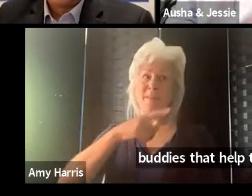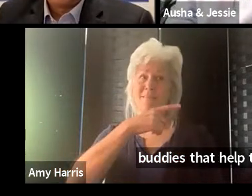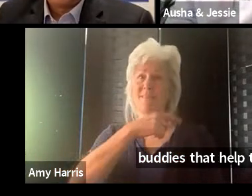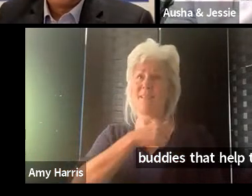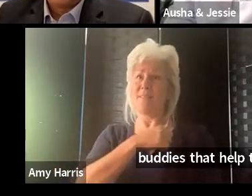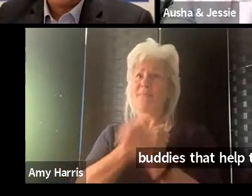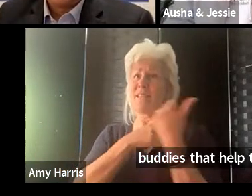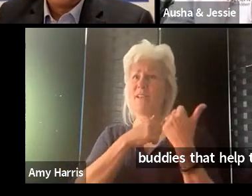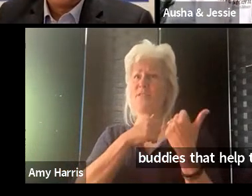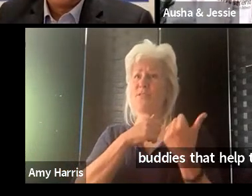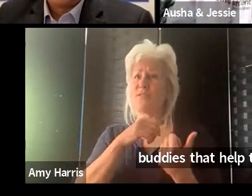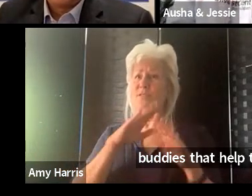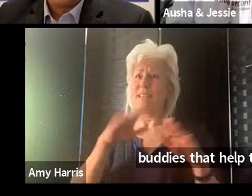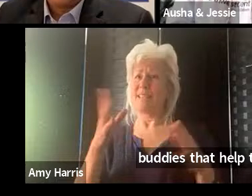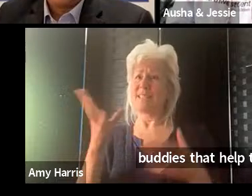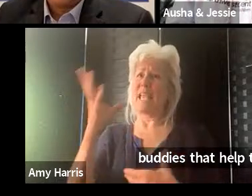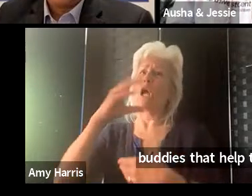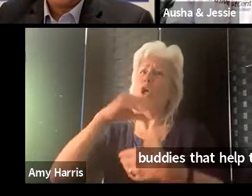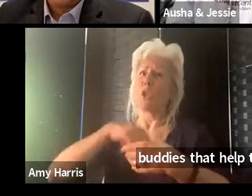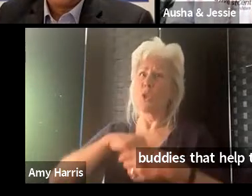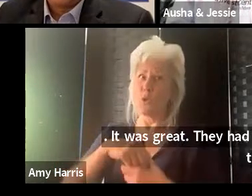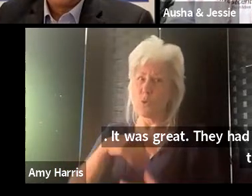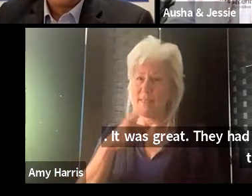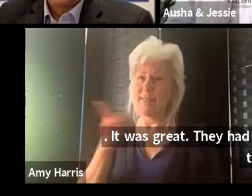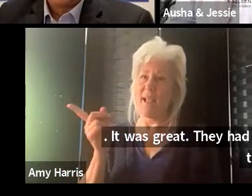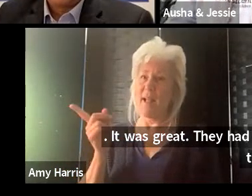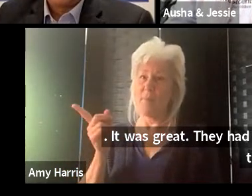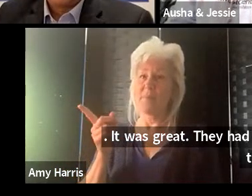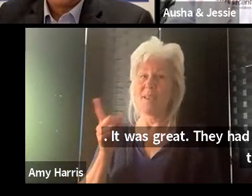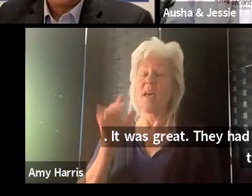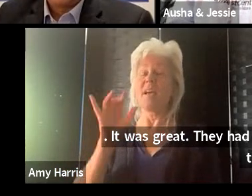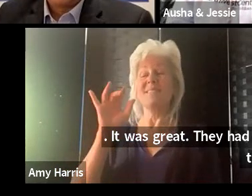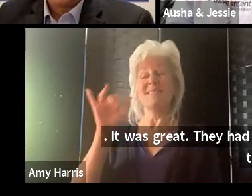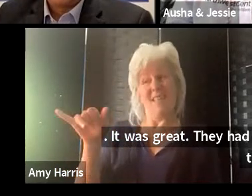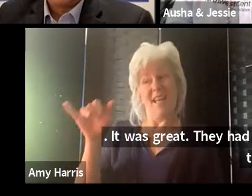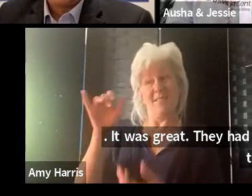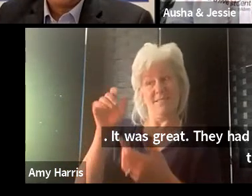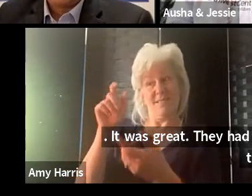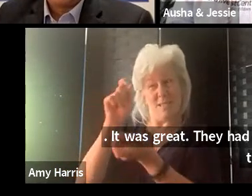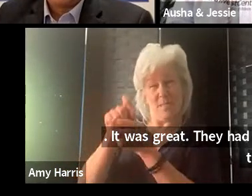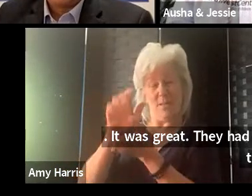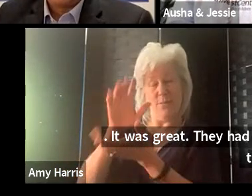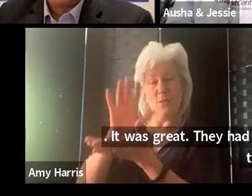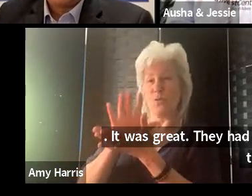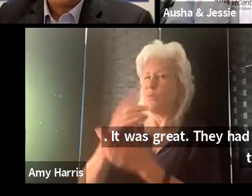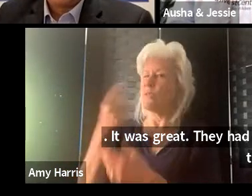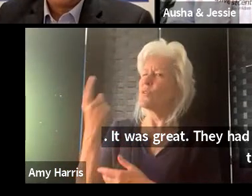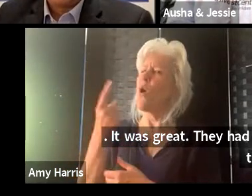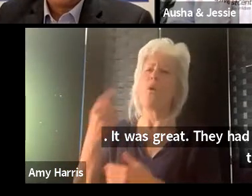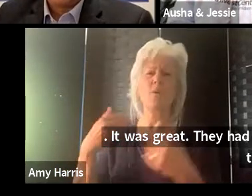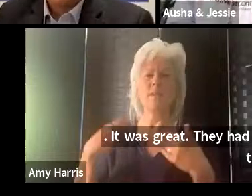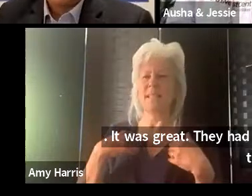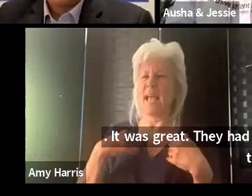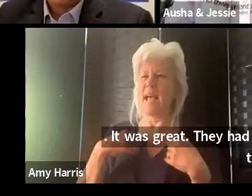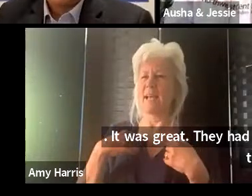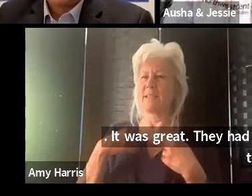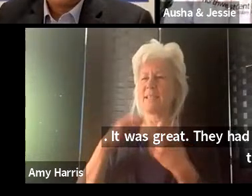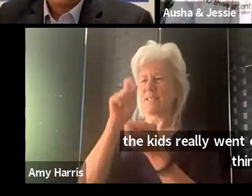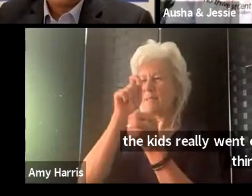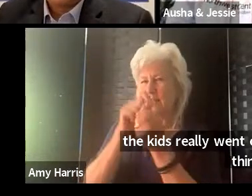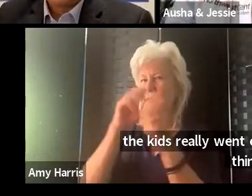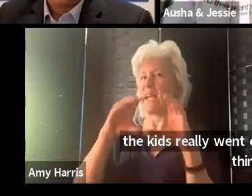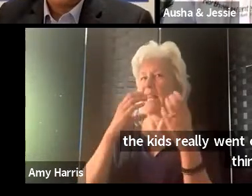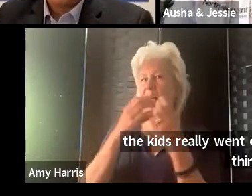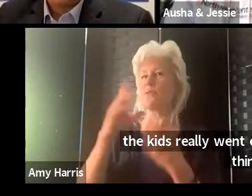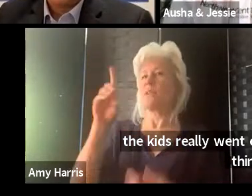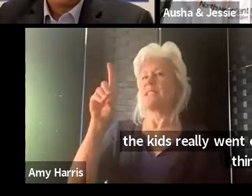them. And I think it was because that particular school has always had a distinct classroom. And so